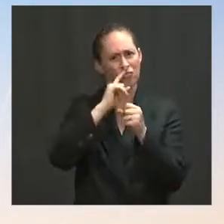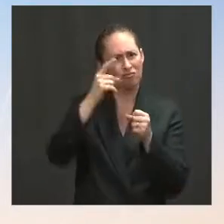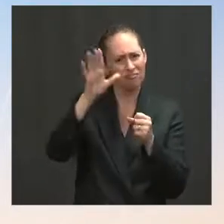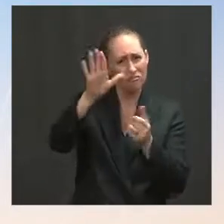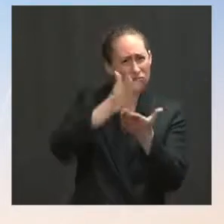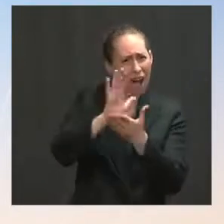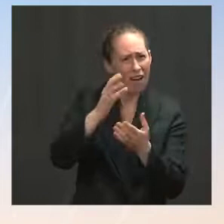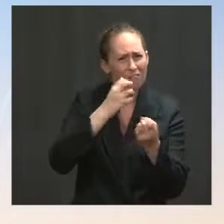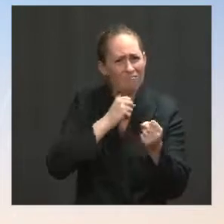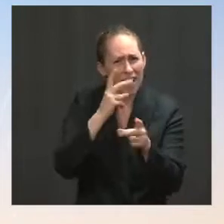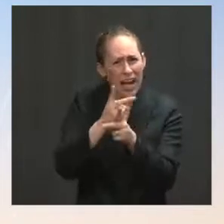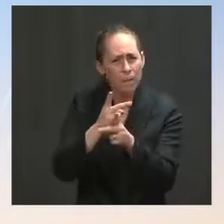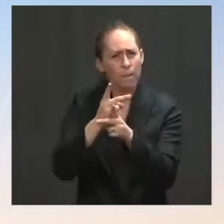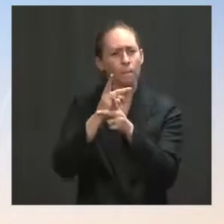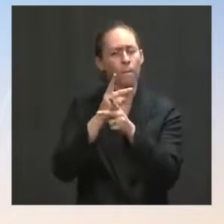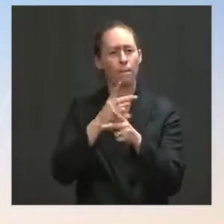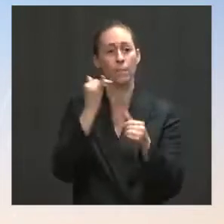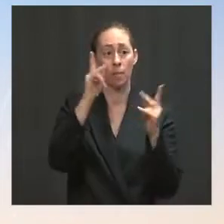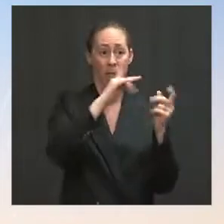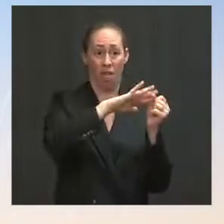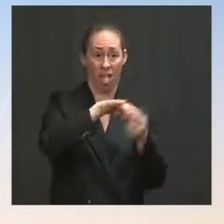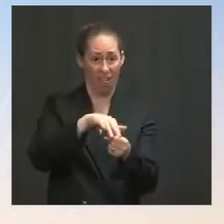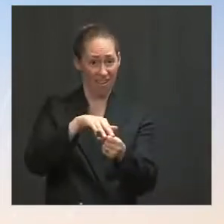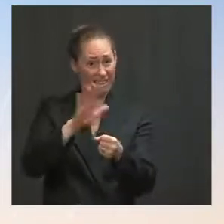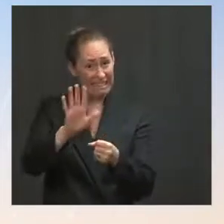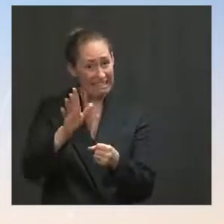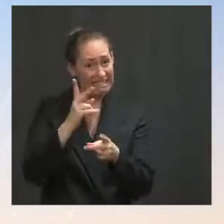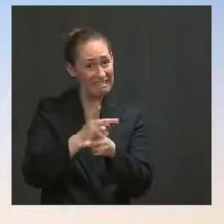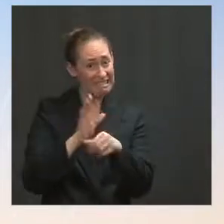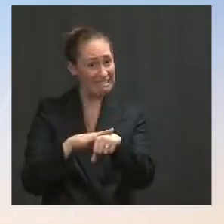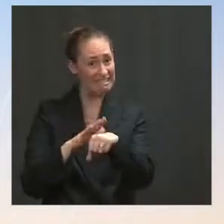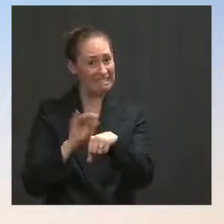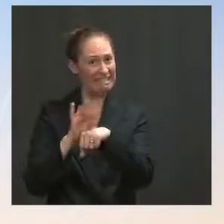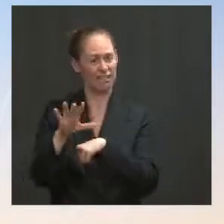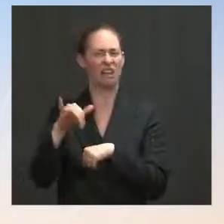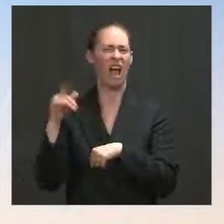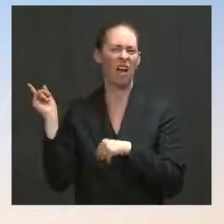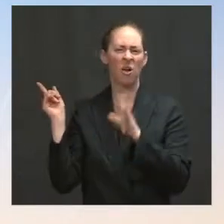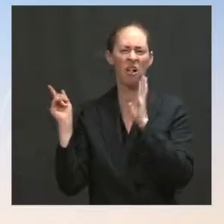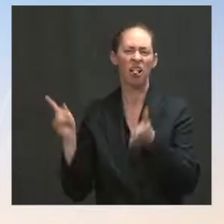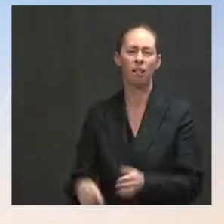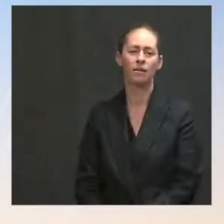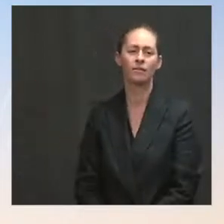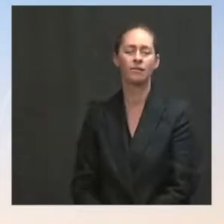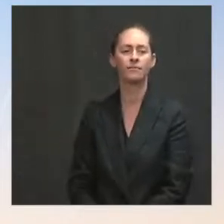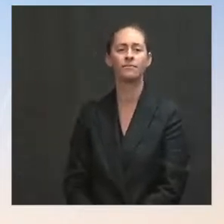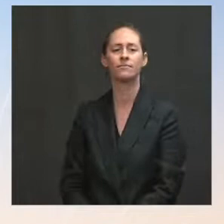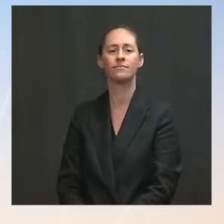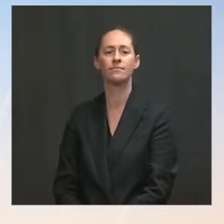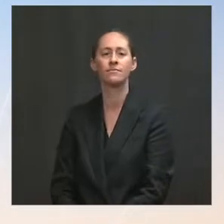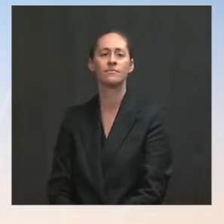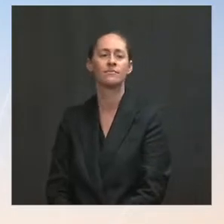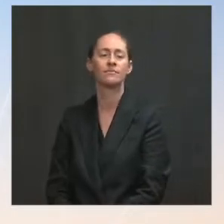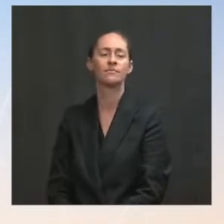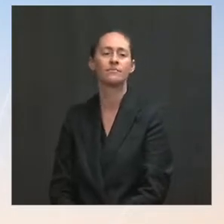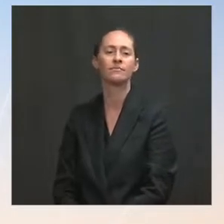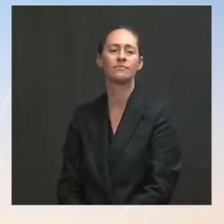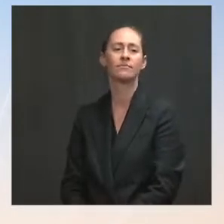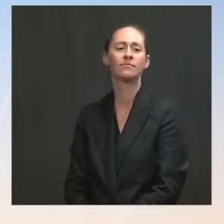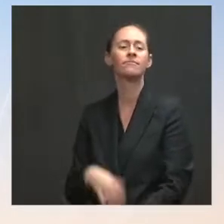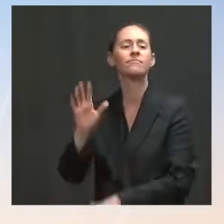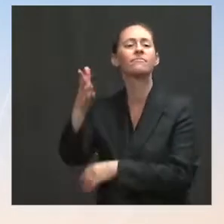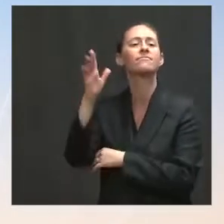them around the country. Go ahead, April. Following that and looking historically, you're talking about an army, pulling together an